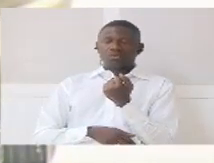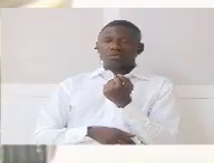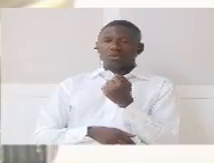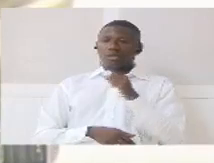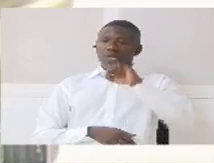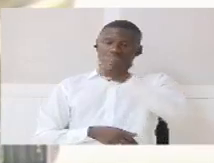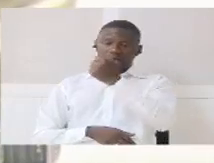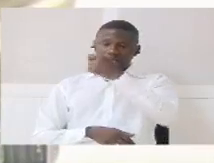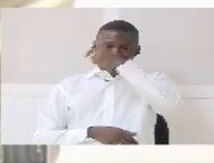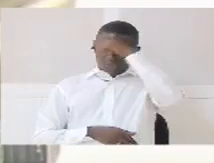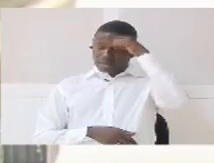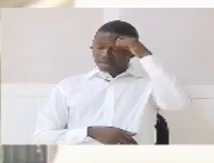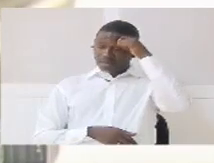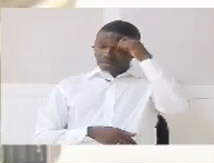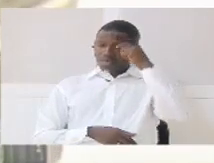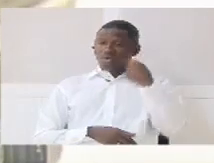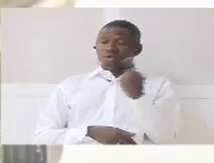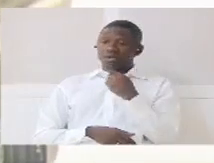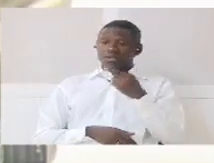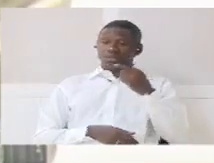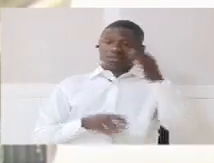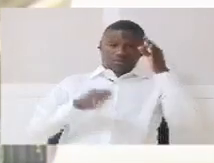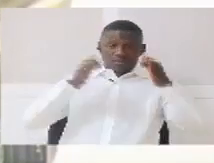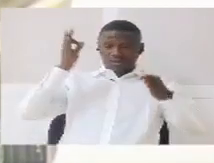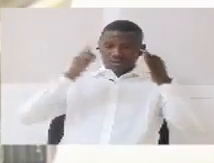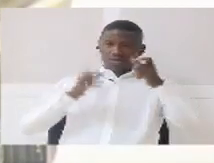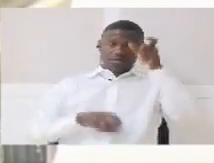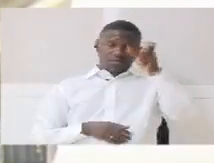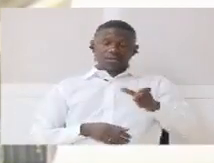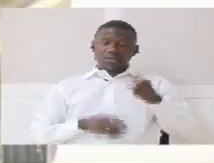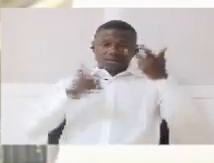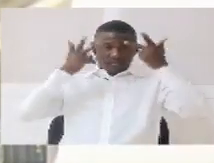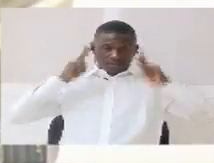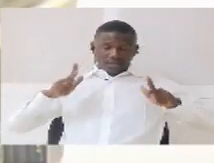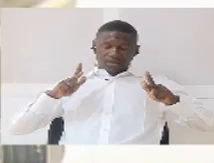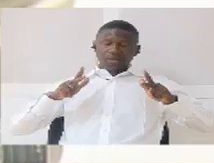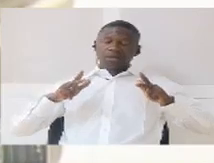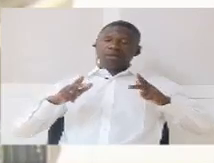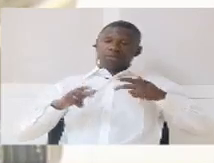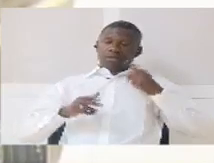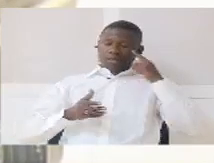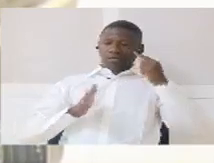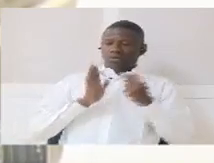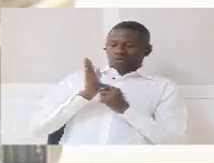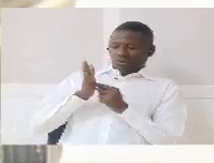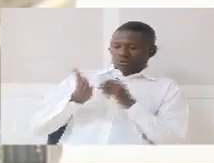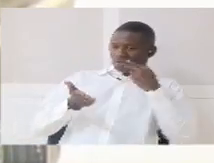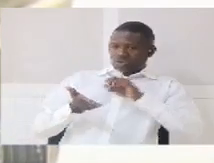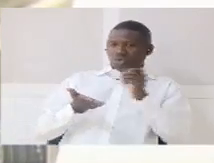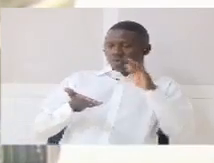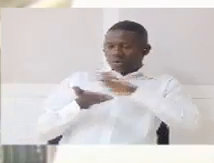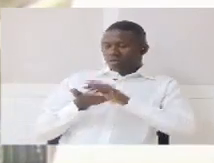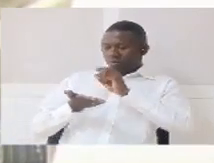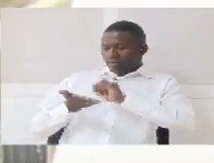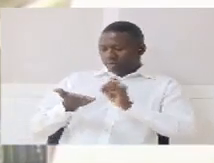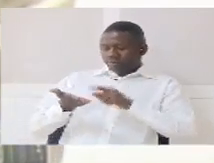Magistrate or La Jojo Leko indicate in your warrant. Because the hard labor is usually indicated by the magistrate or the judge on your warrant. But if it